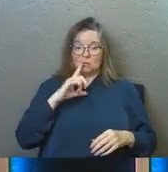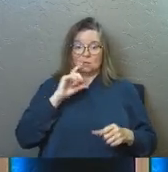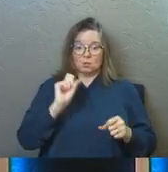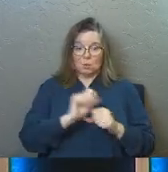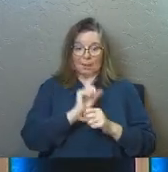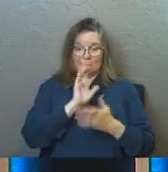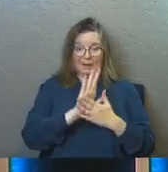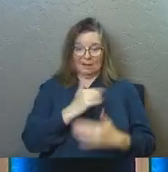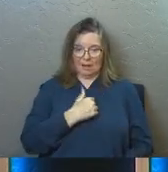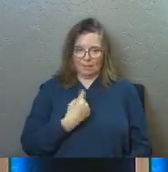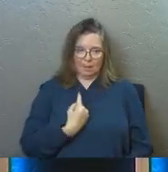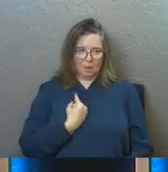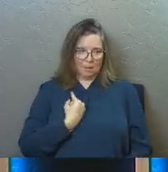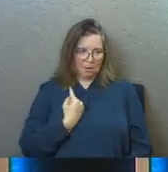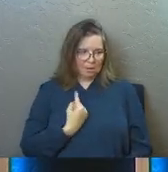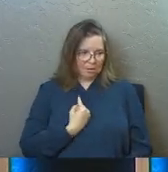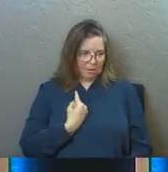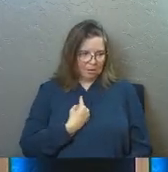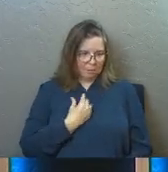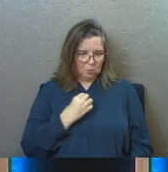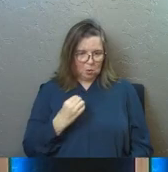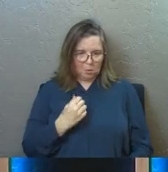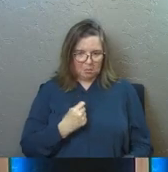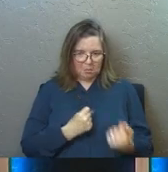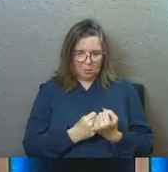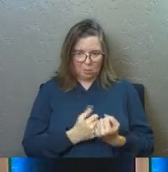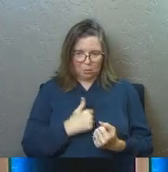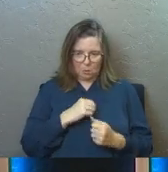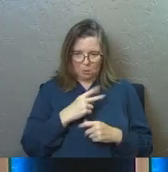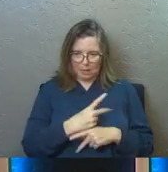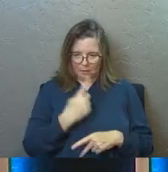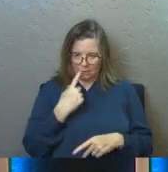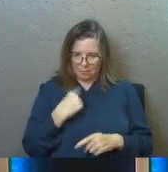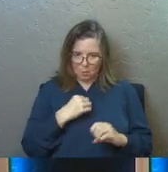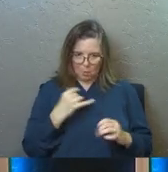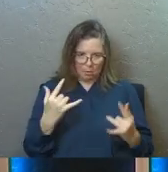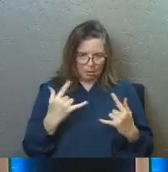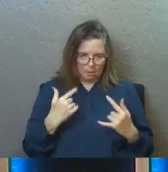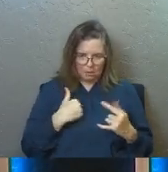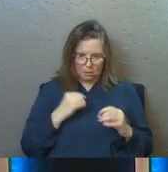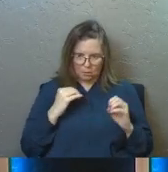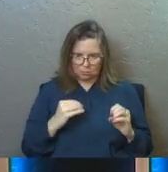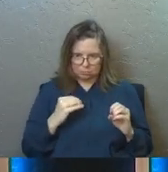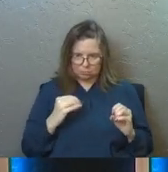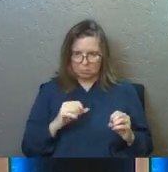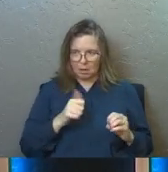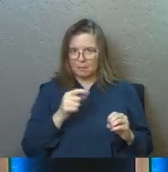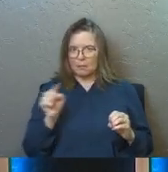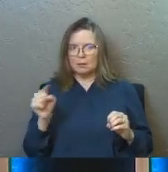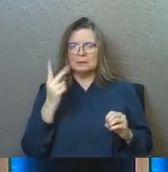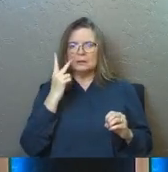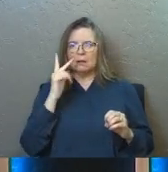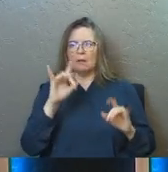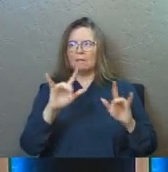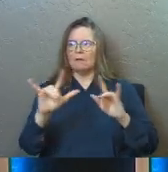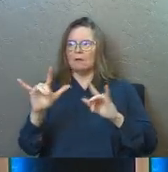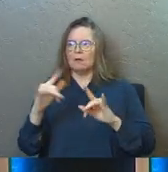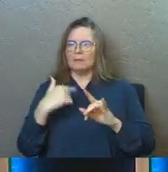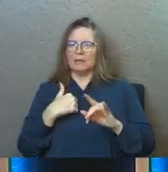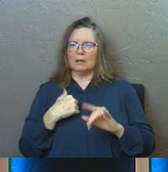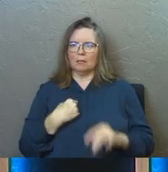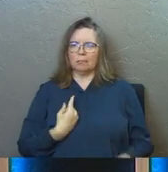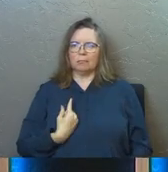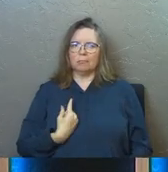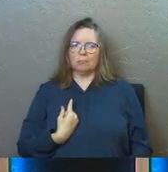truly believe that we're alone in this world, that nobody's got our back, nobody cares for us, nobody loves us the way that other people might be loved, but it's just